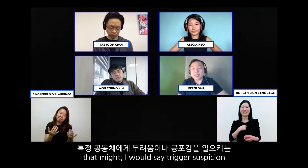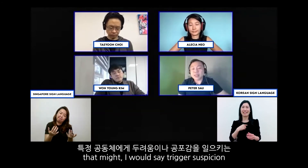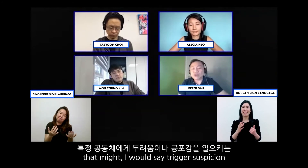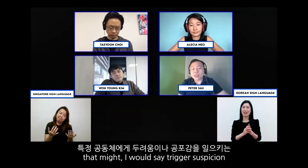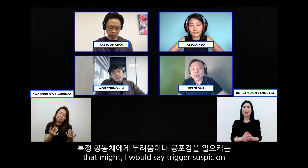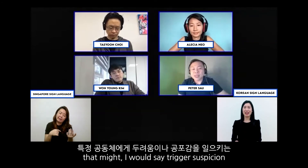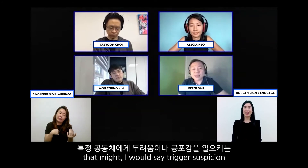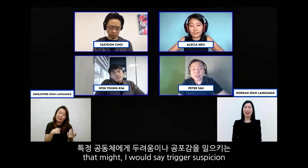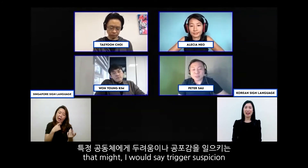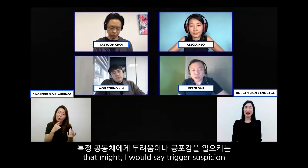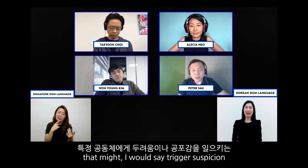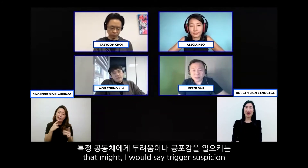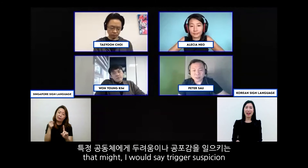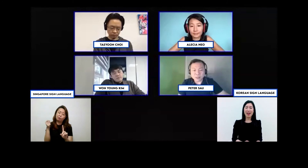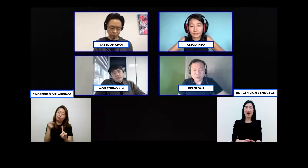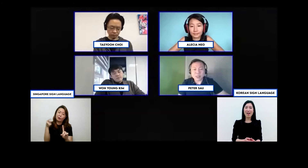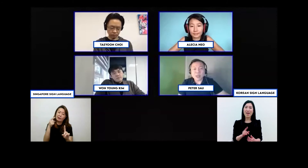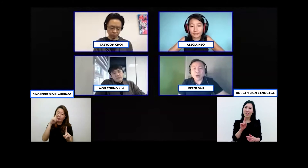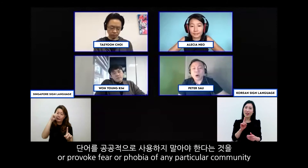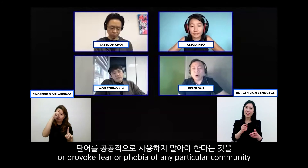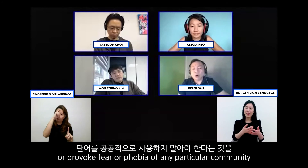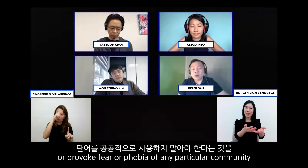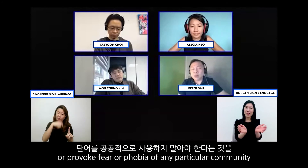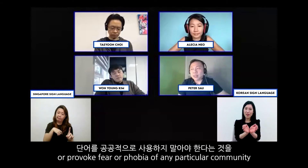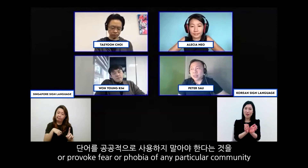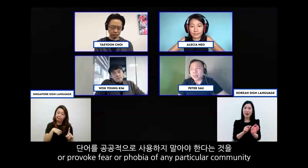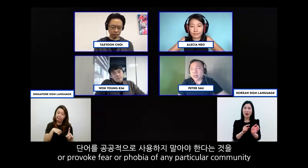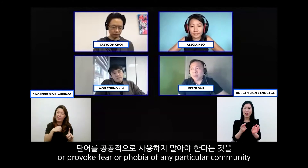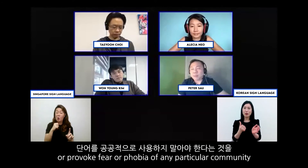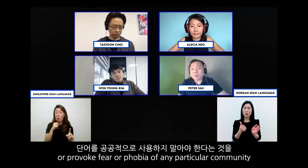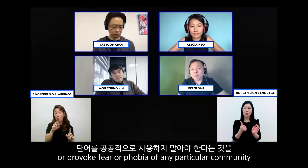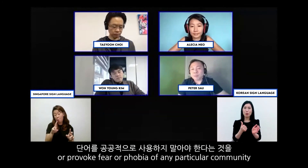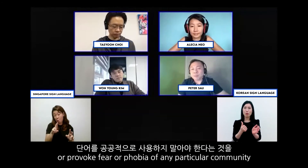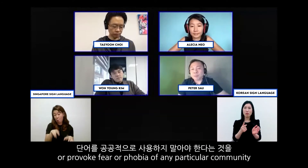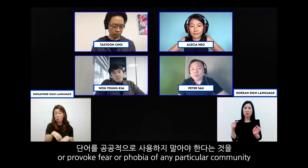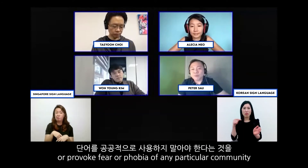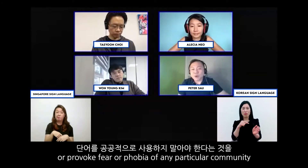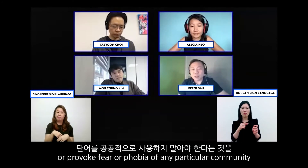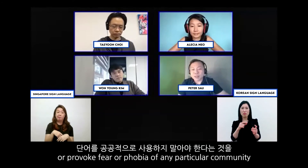I would say, trigger suspicion or